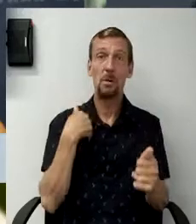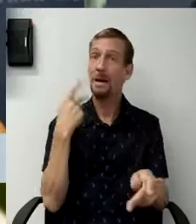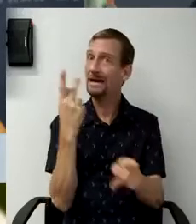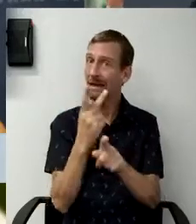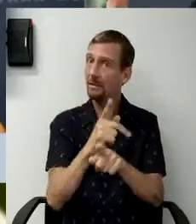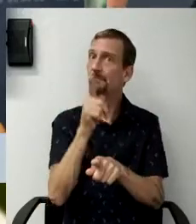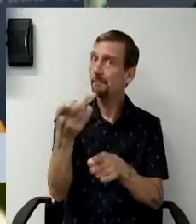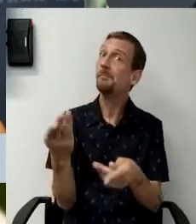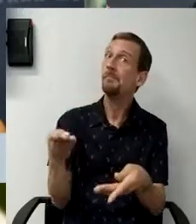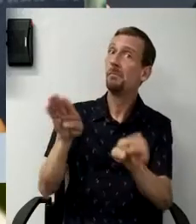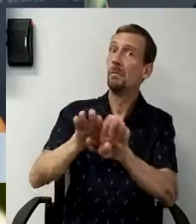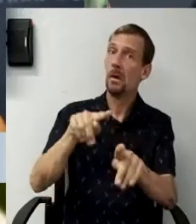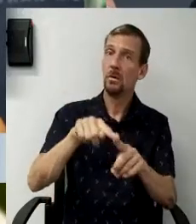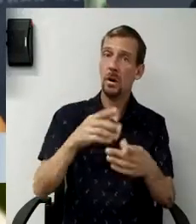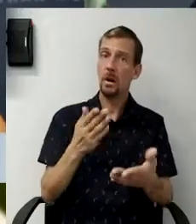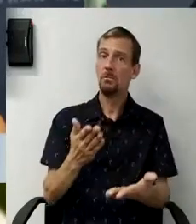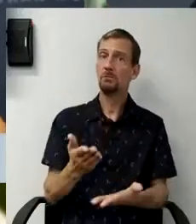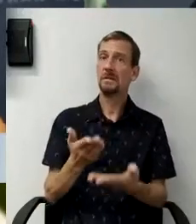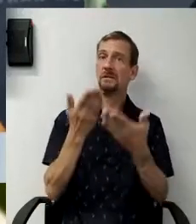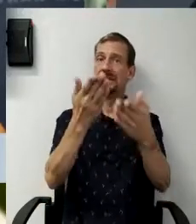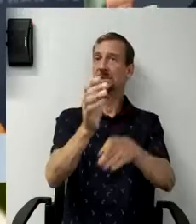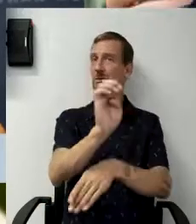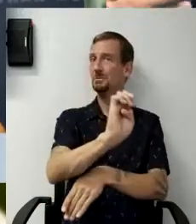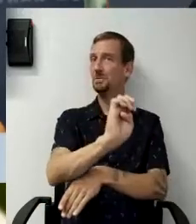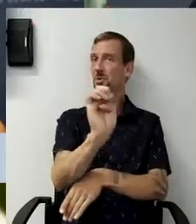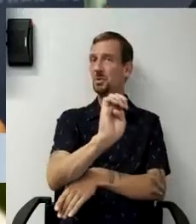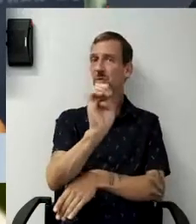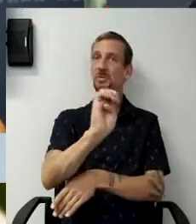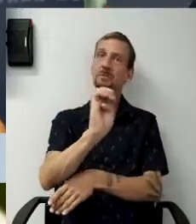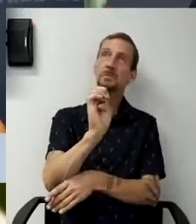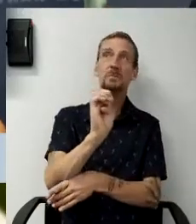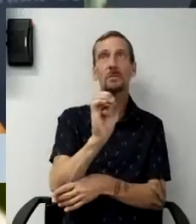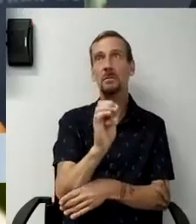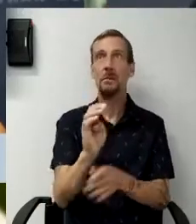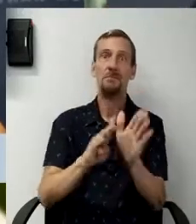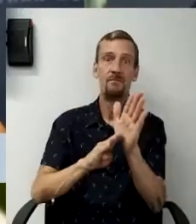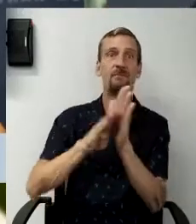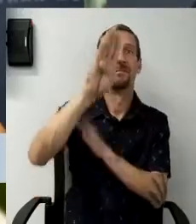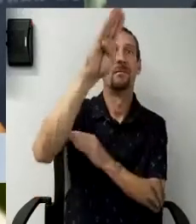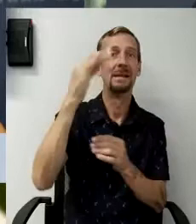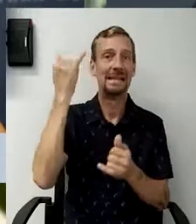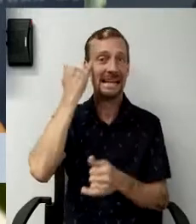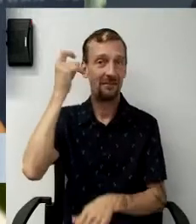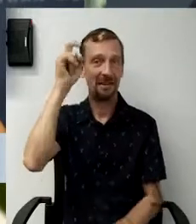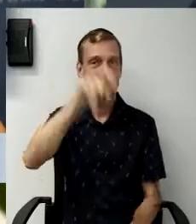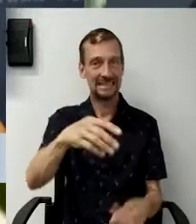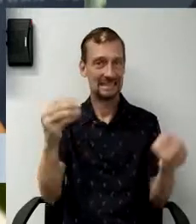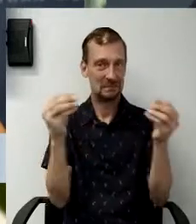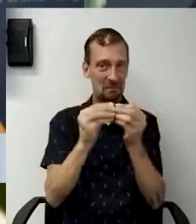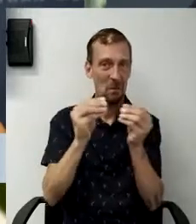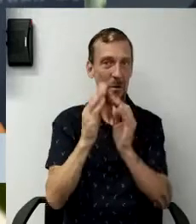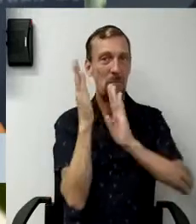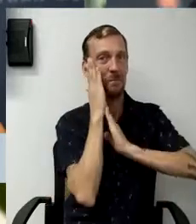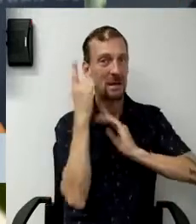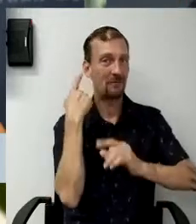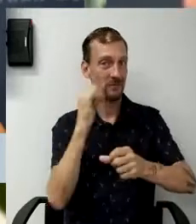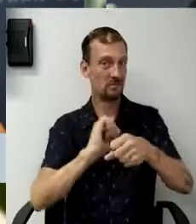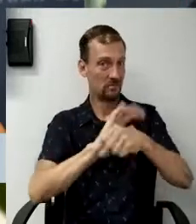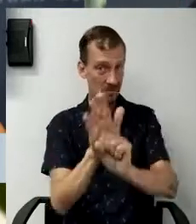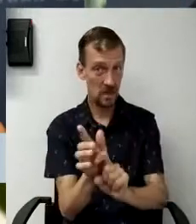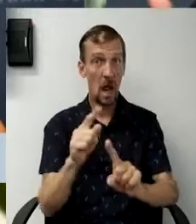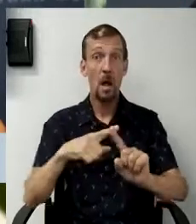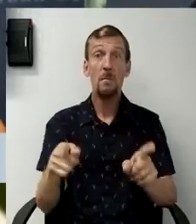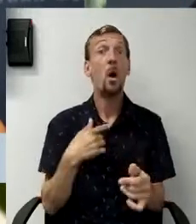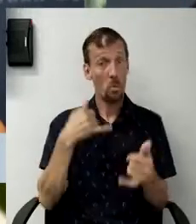it closed to provide, an emergency surge unit if we need it. But we still